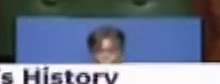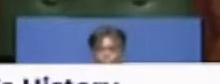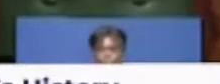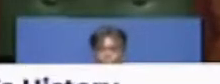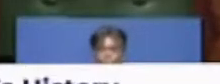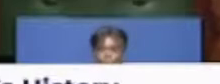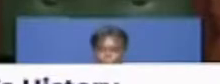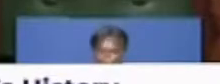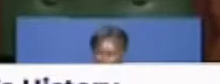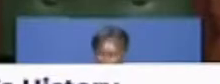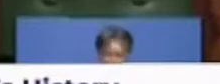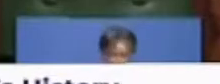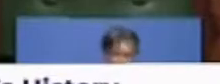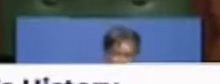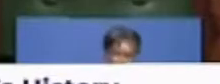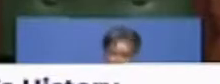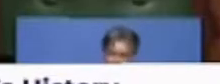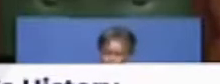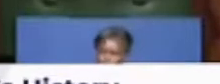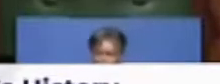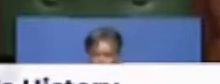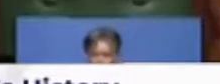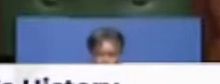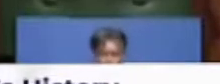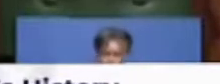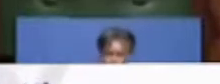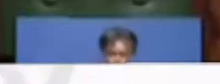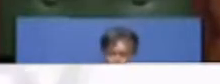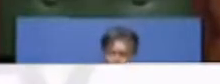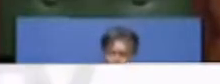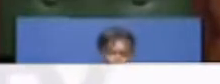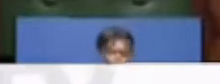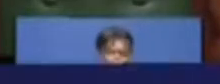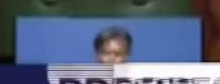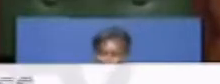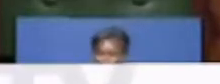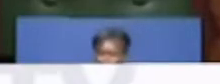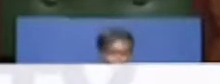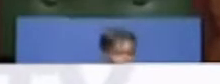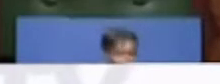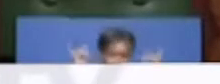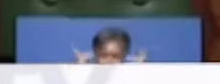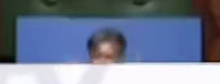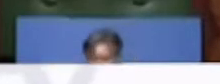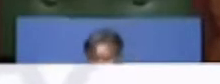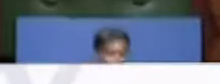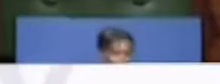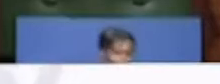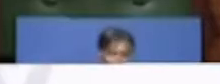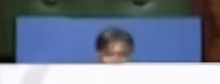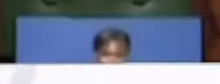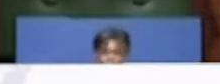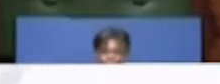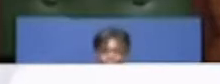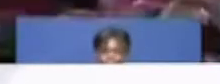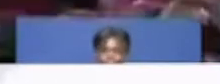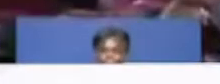few individuals sat down in a back room and they decided otherwise.